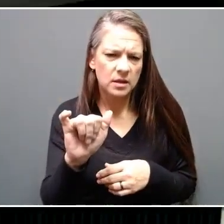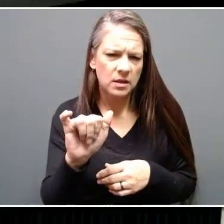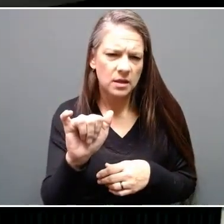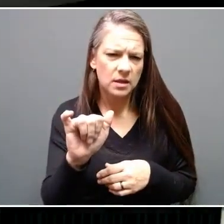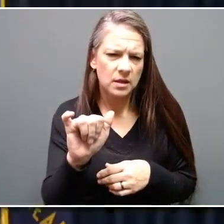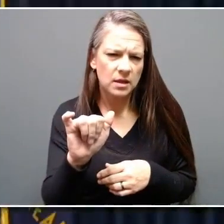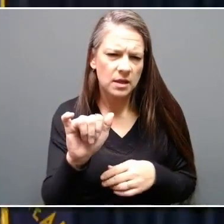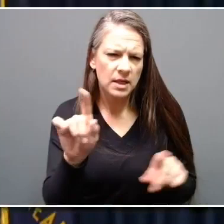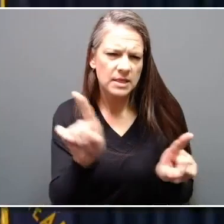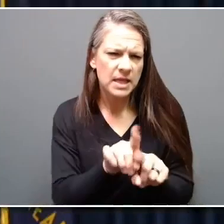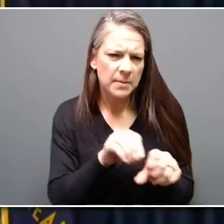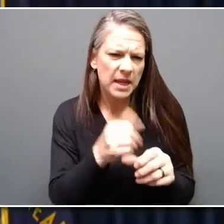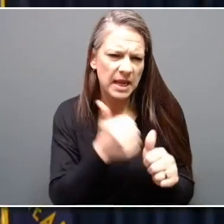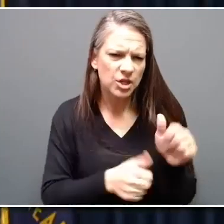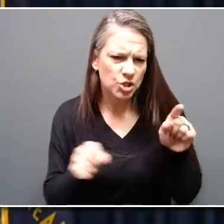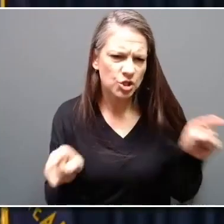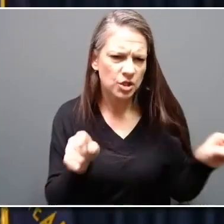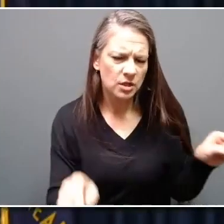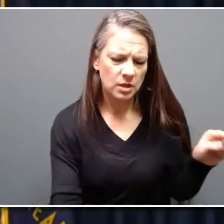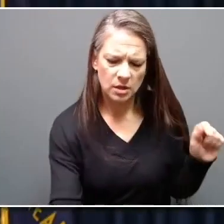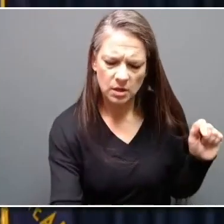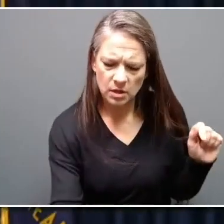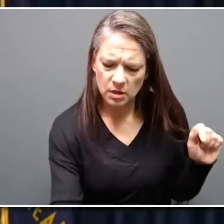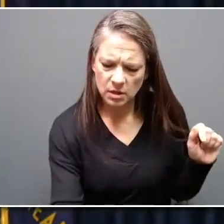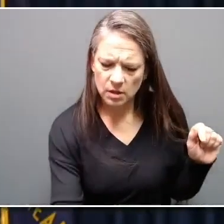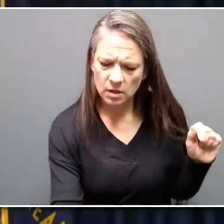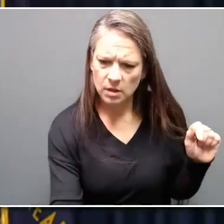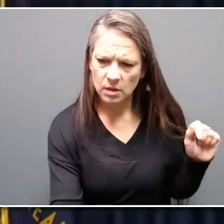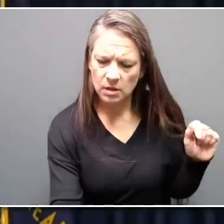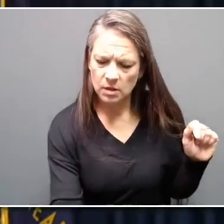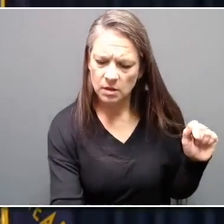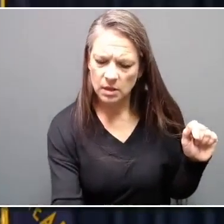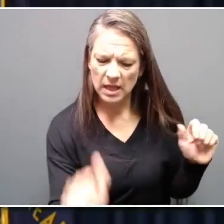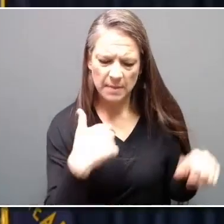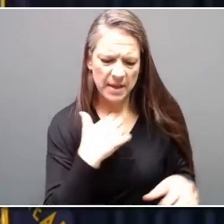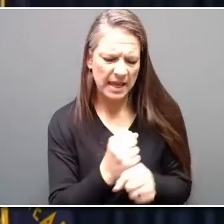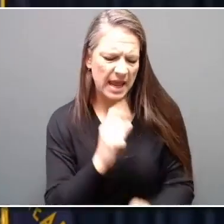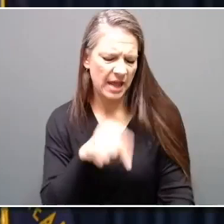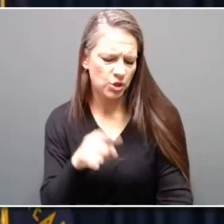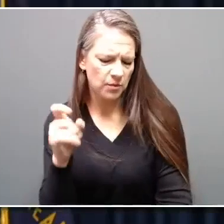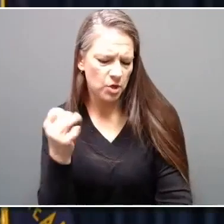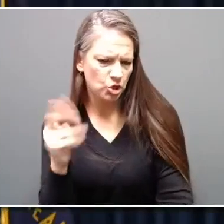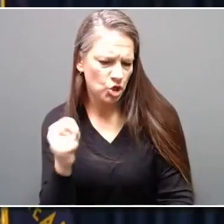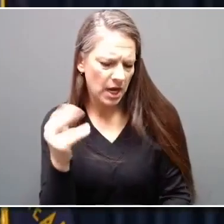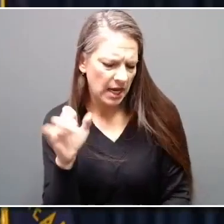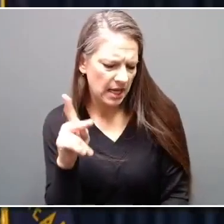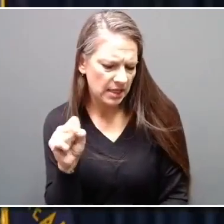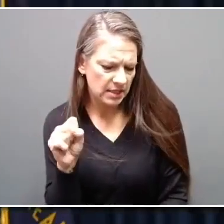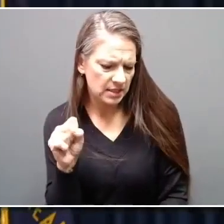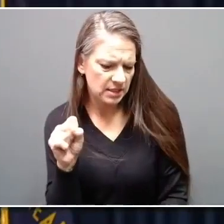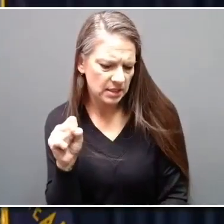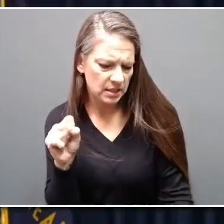both plans? Let me get you an answer to that from John Hicks and from budget. So